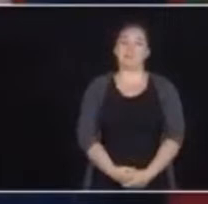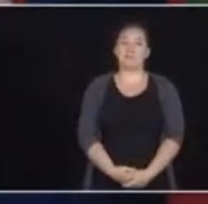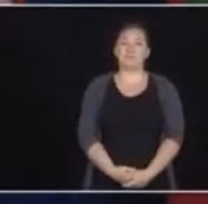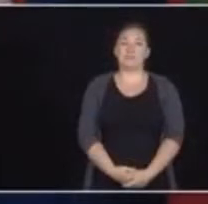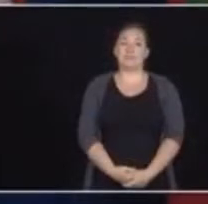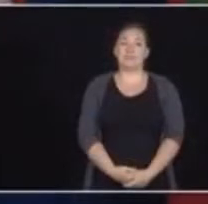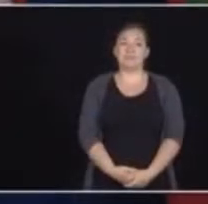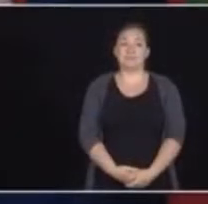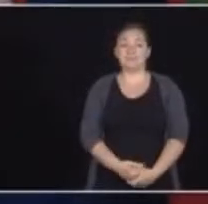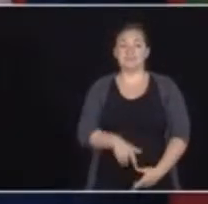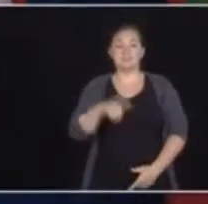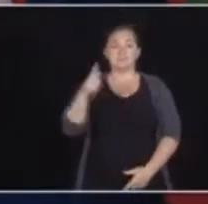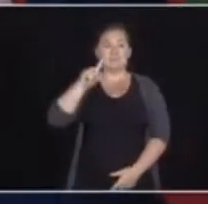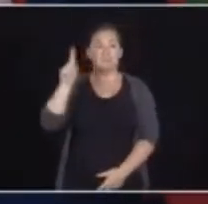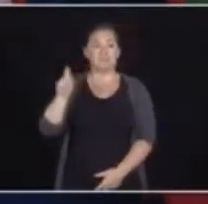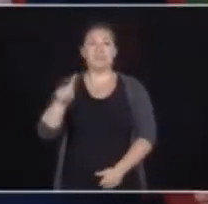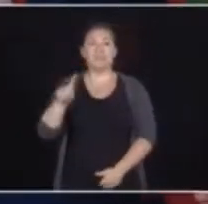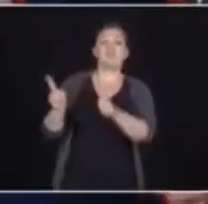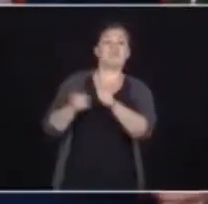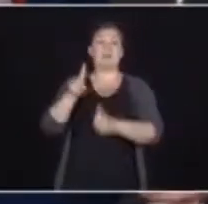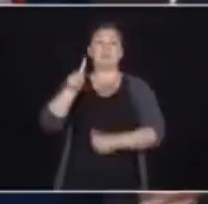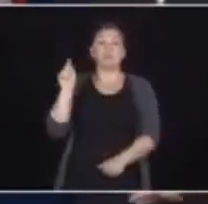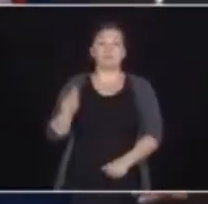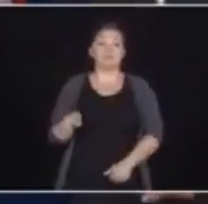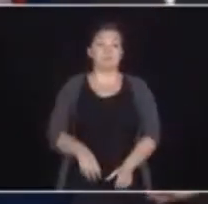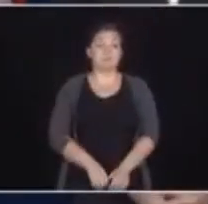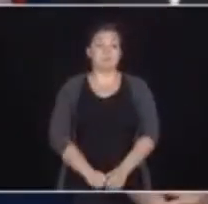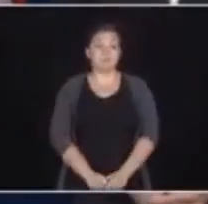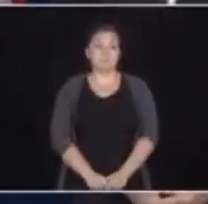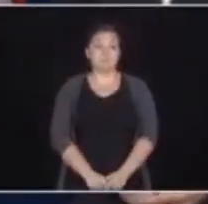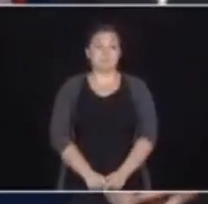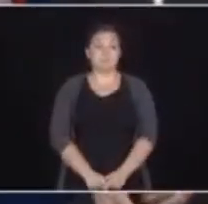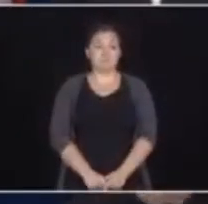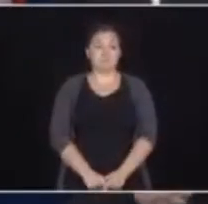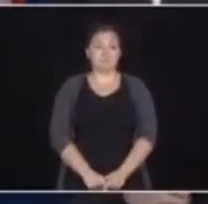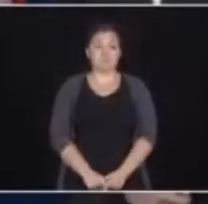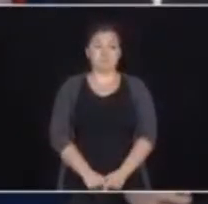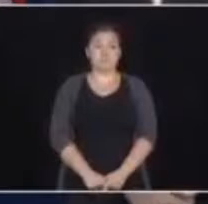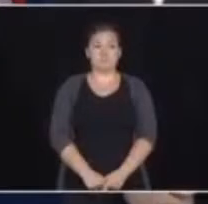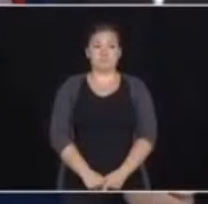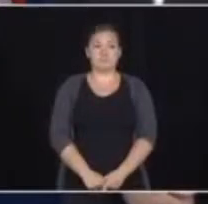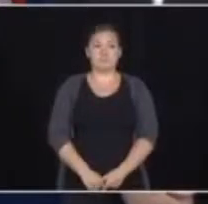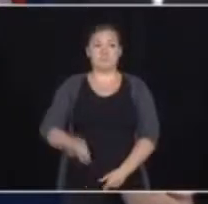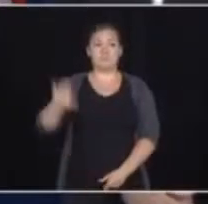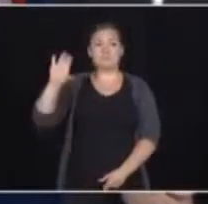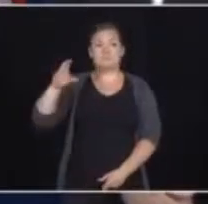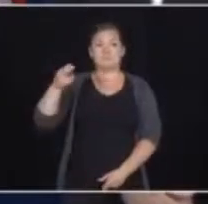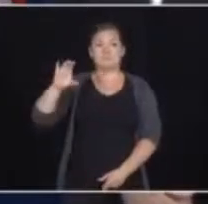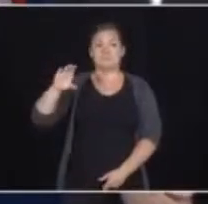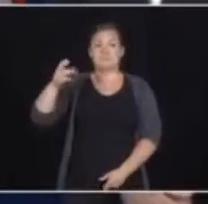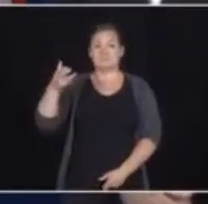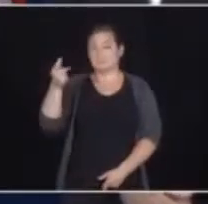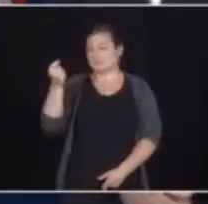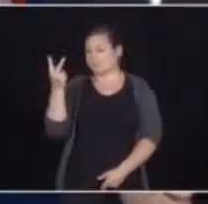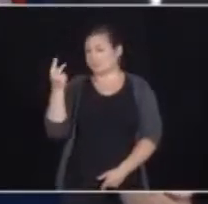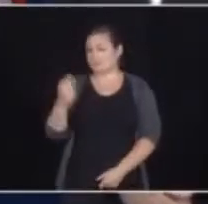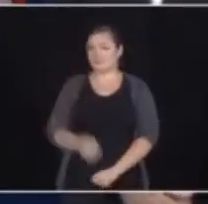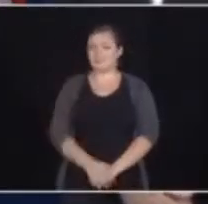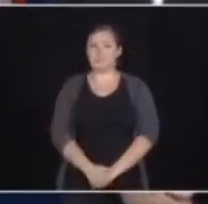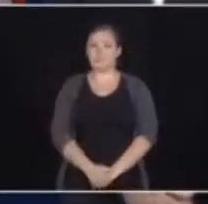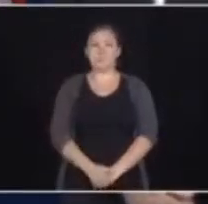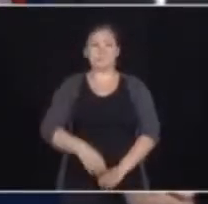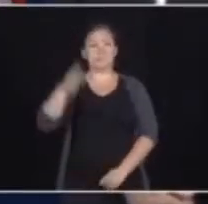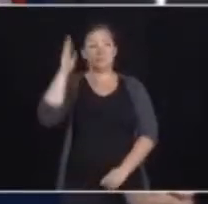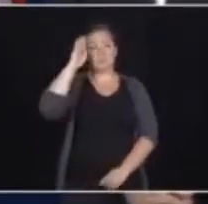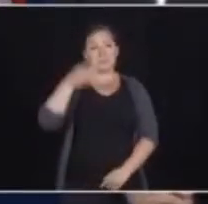First question. First question comes from Randy Rath from Sage CHTV. Please go ahead. Hi, Randy.